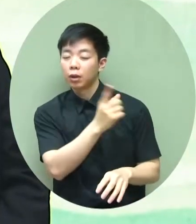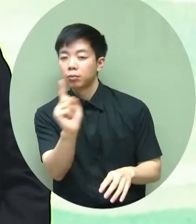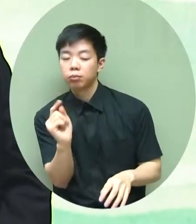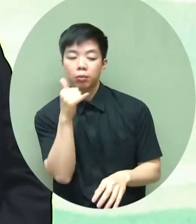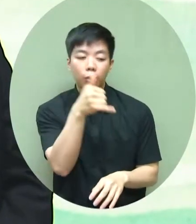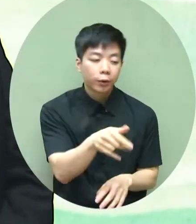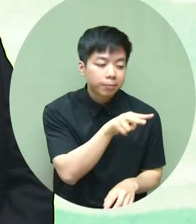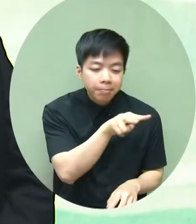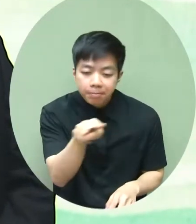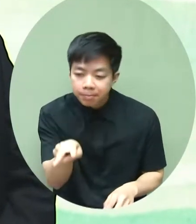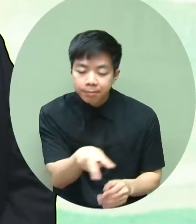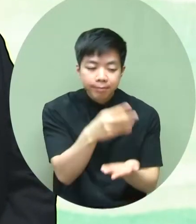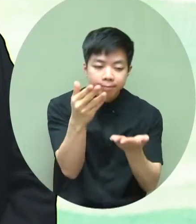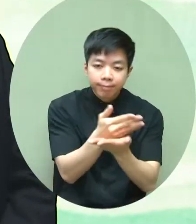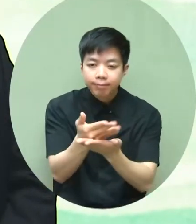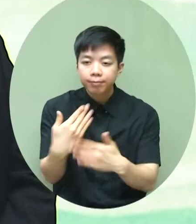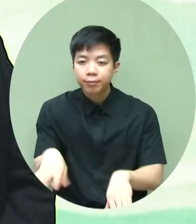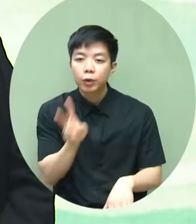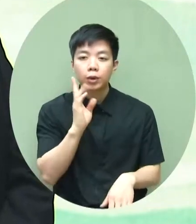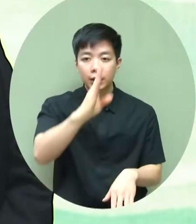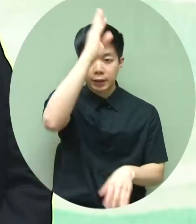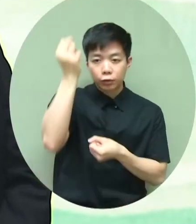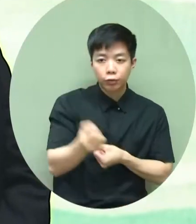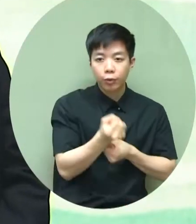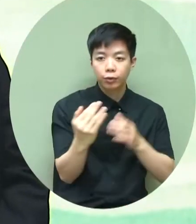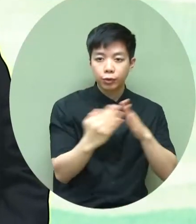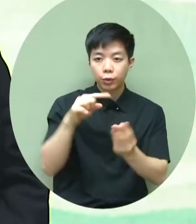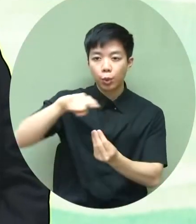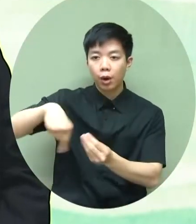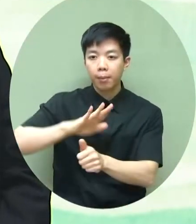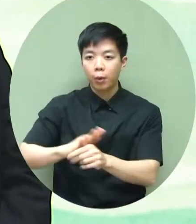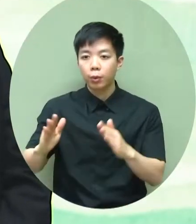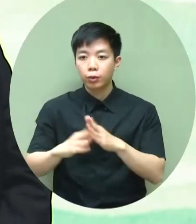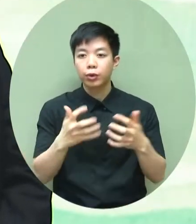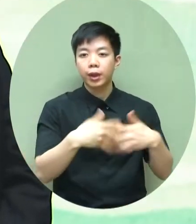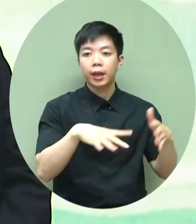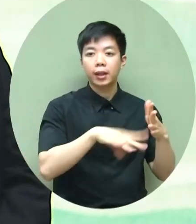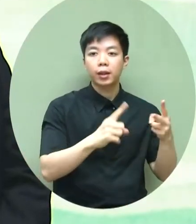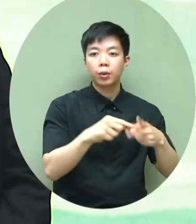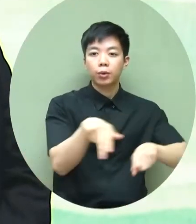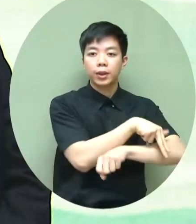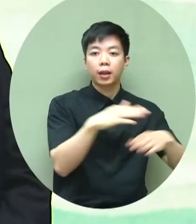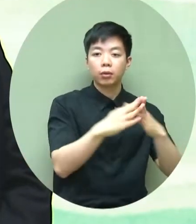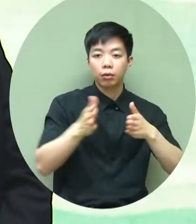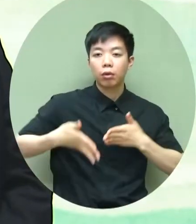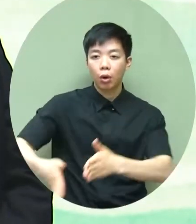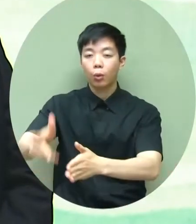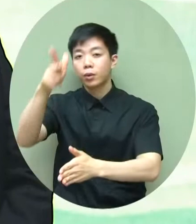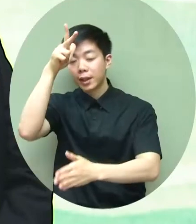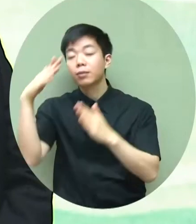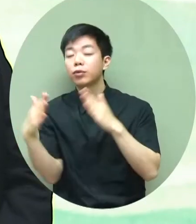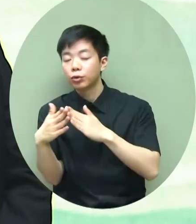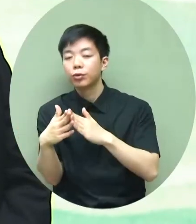Department, the Electrical and Mechanical Service Department, and also the Highway Department. So they are under very close